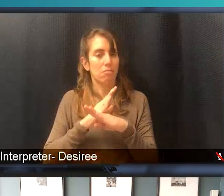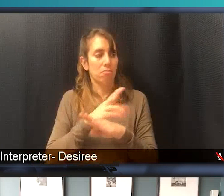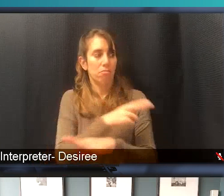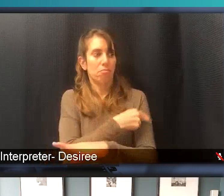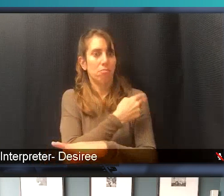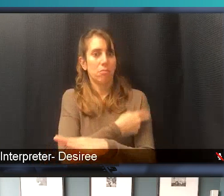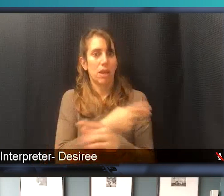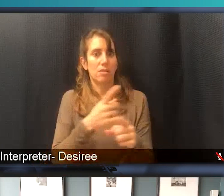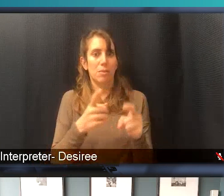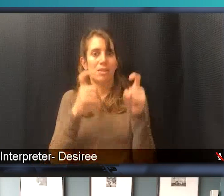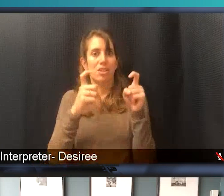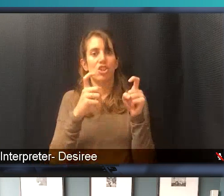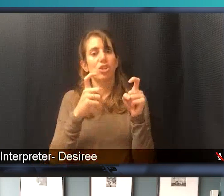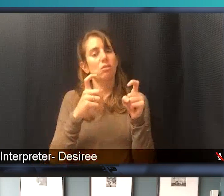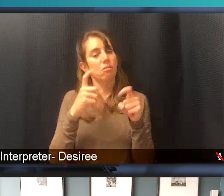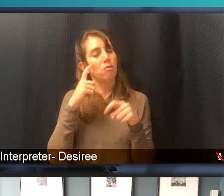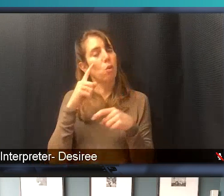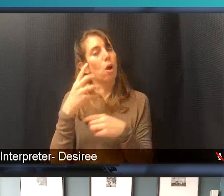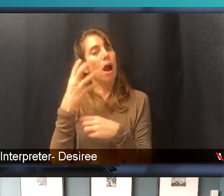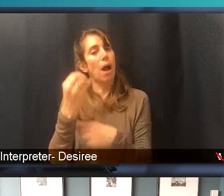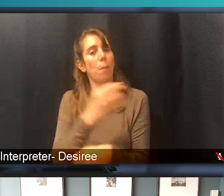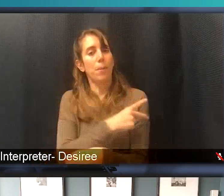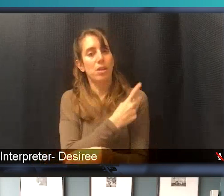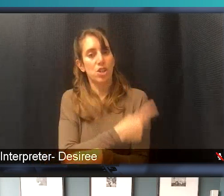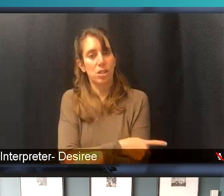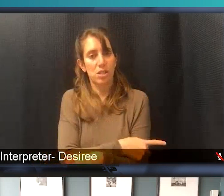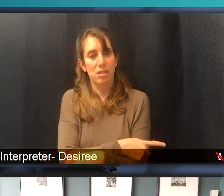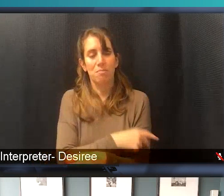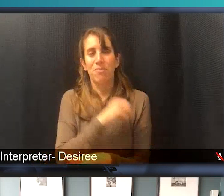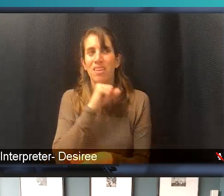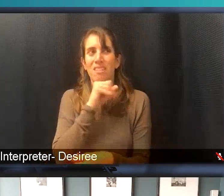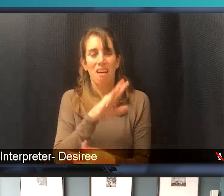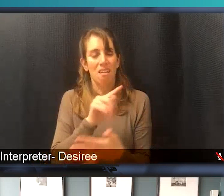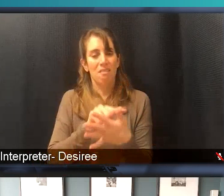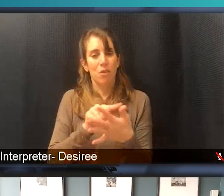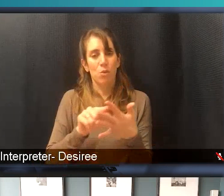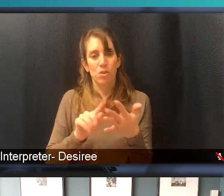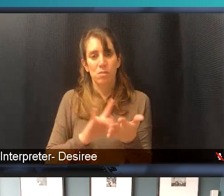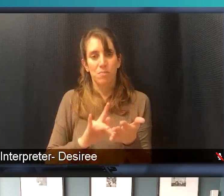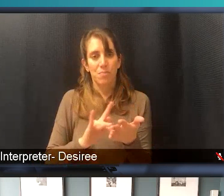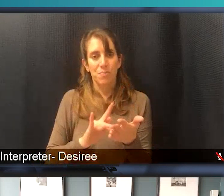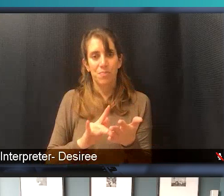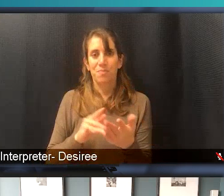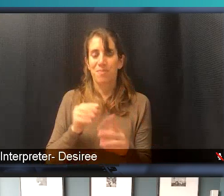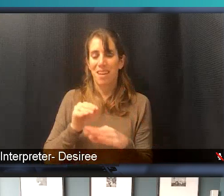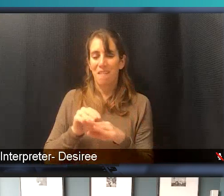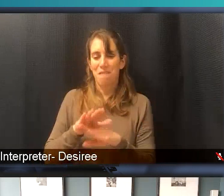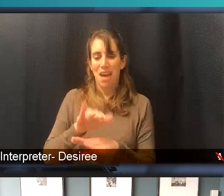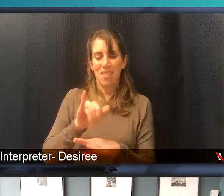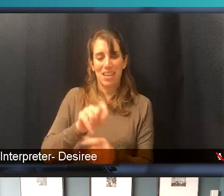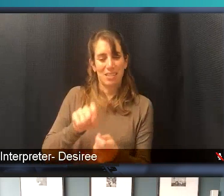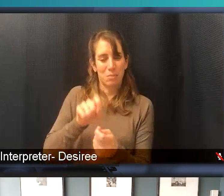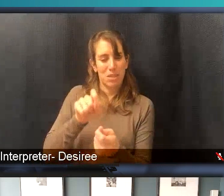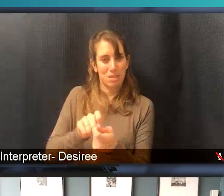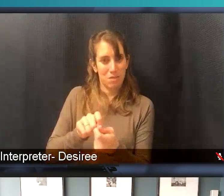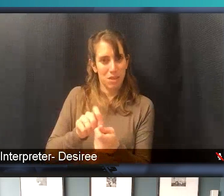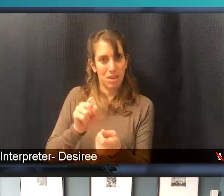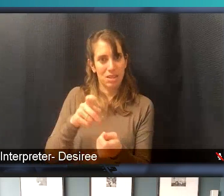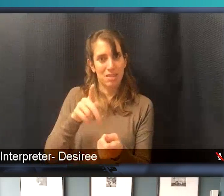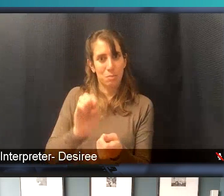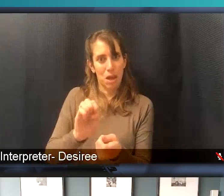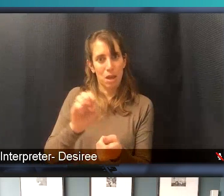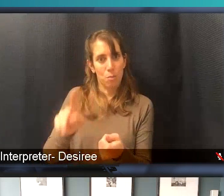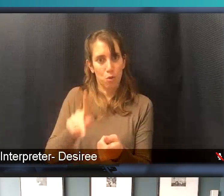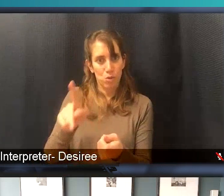outpatients here at the COVID Clinical Research Center. None of these act on the spike protein. They work on impeding the virus's